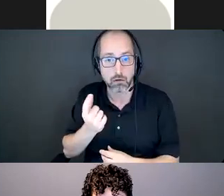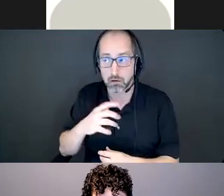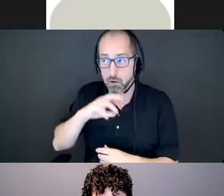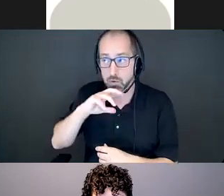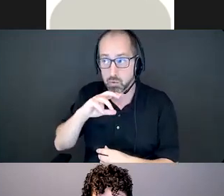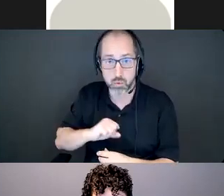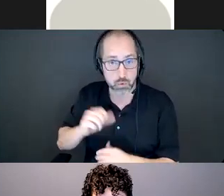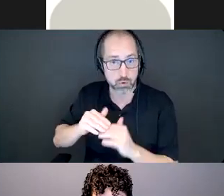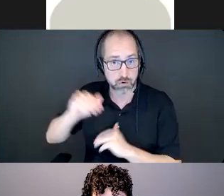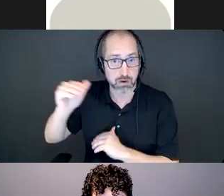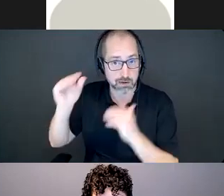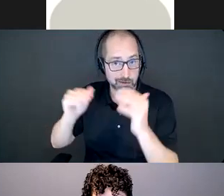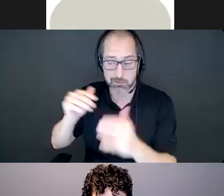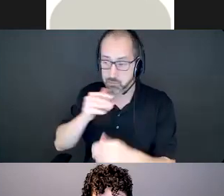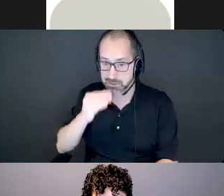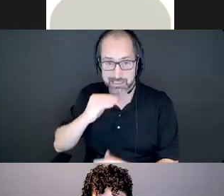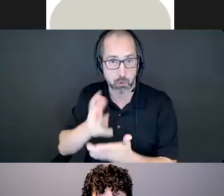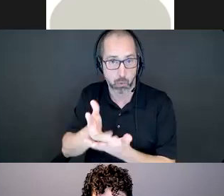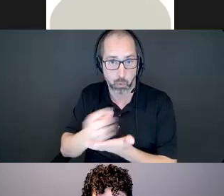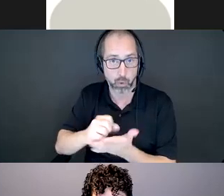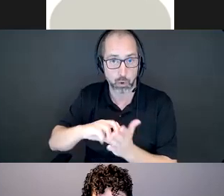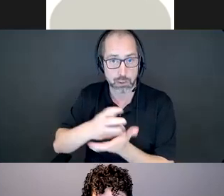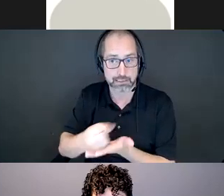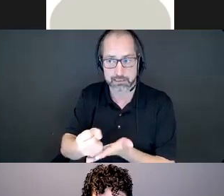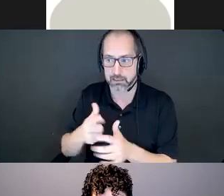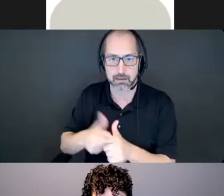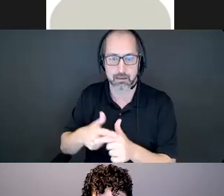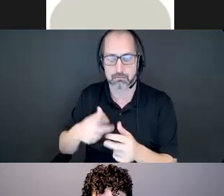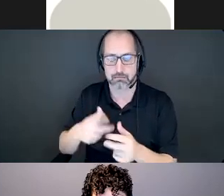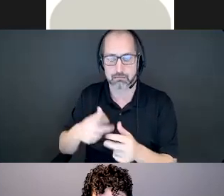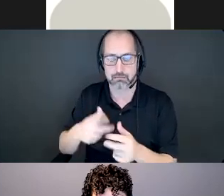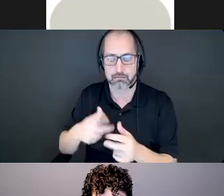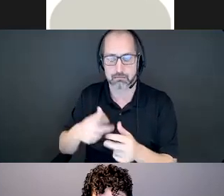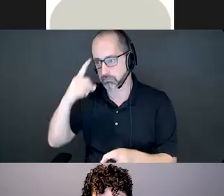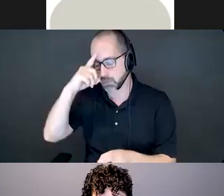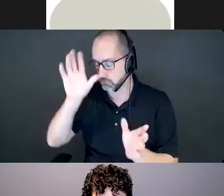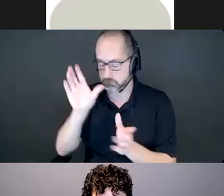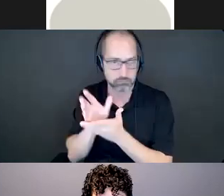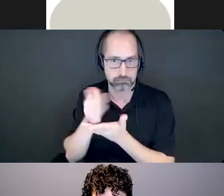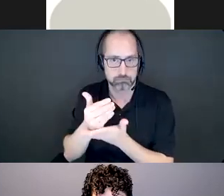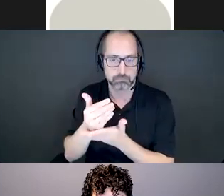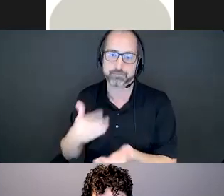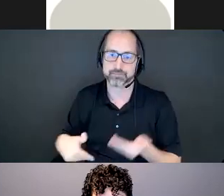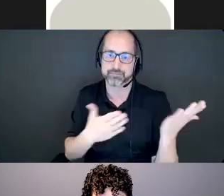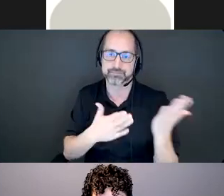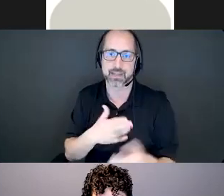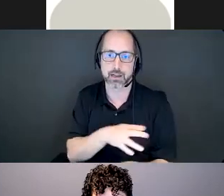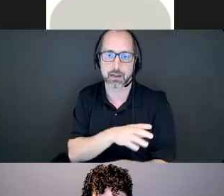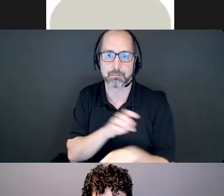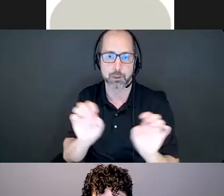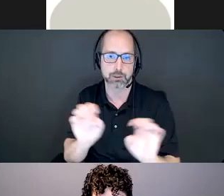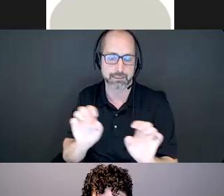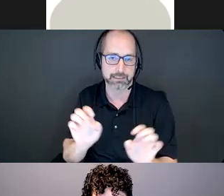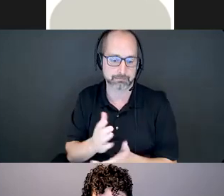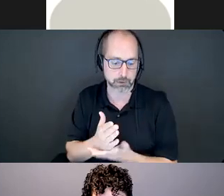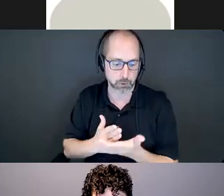cookie and ending up in the emergency department because they're psychotic. So older adults are very different in terms of tolerance. So we need